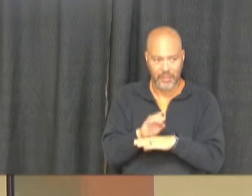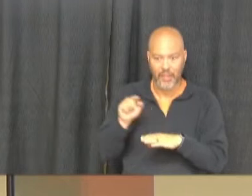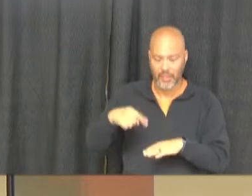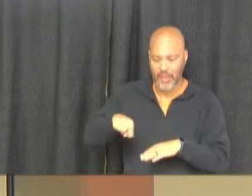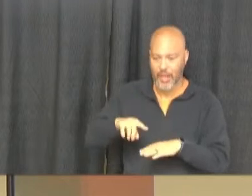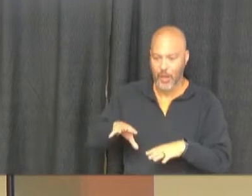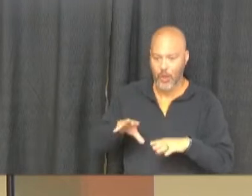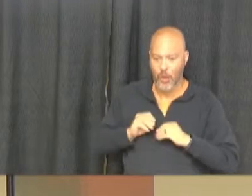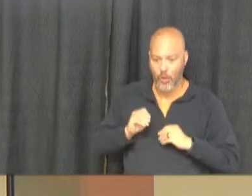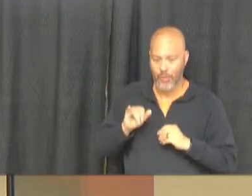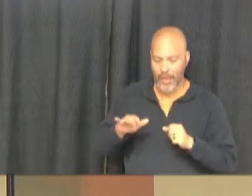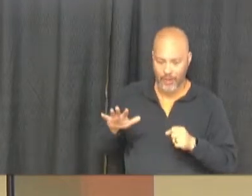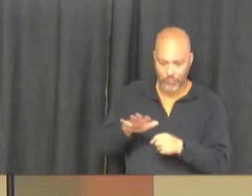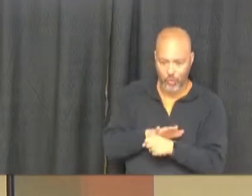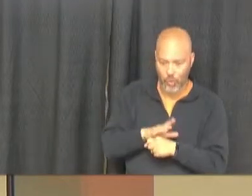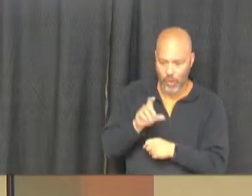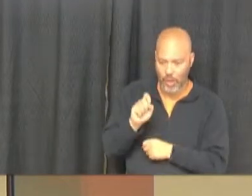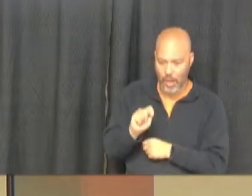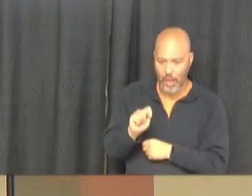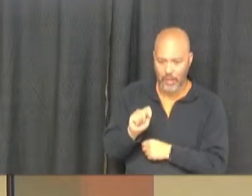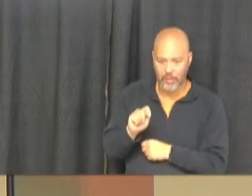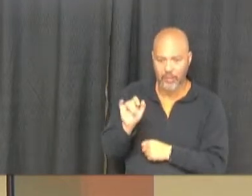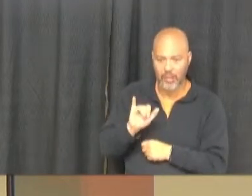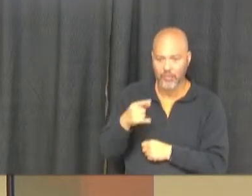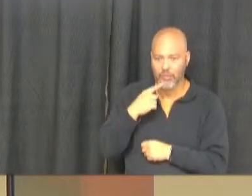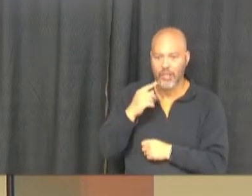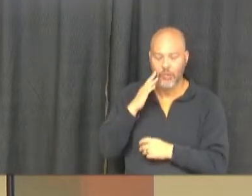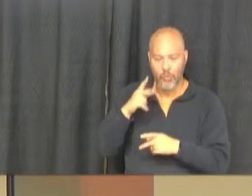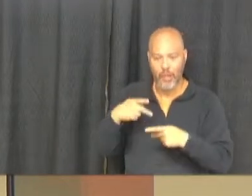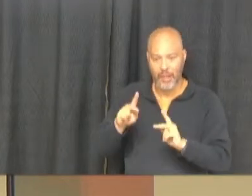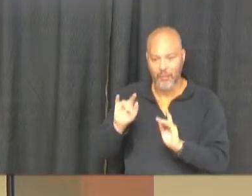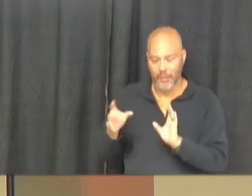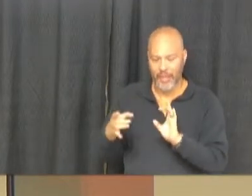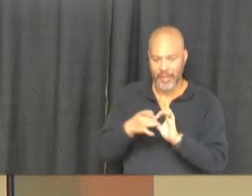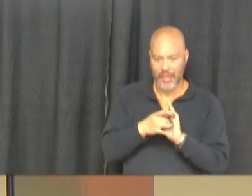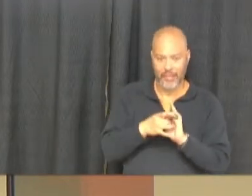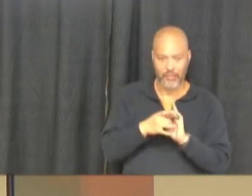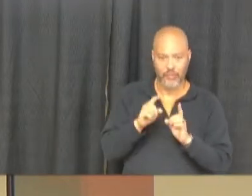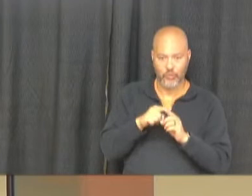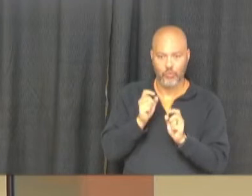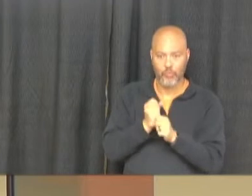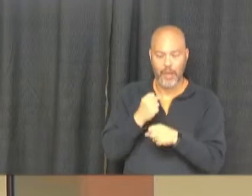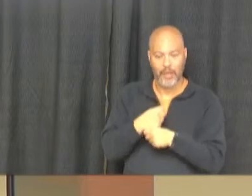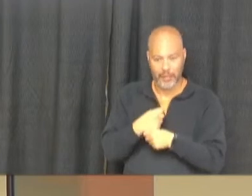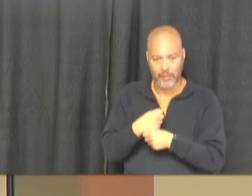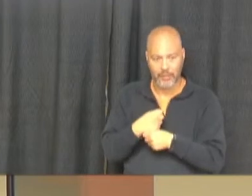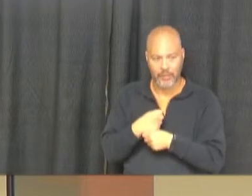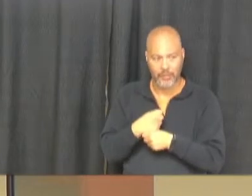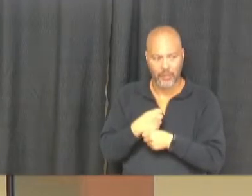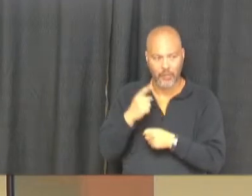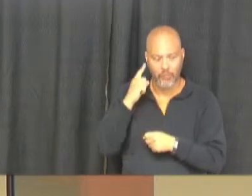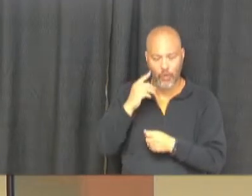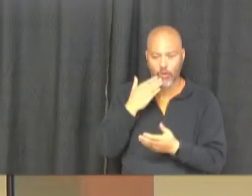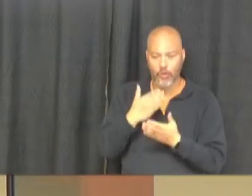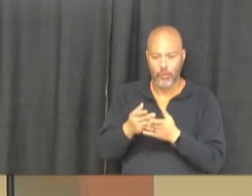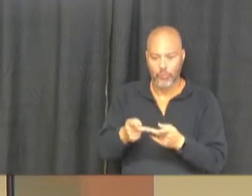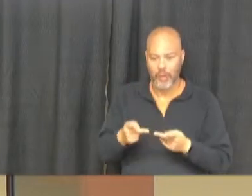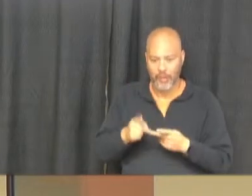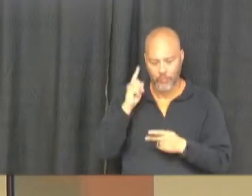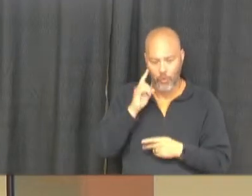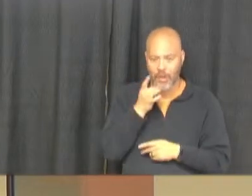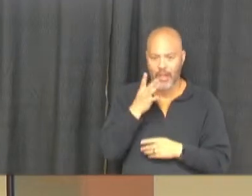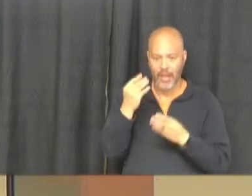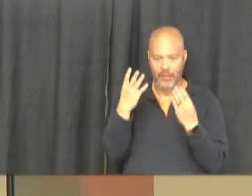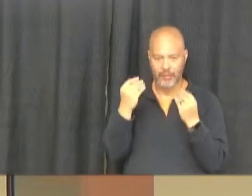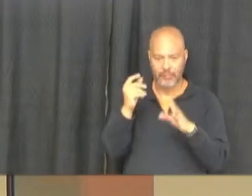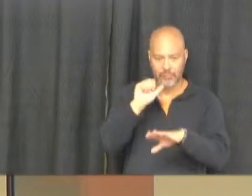that entire lot there. So, like you said, it'll allow for that connection to be able to be created for a good spot there for a light